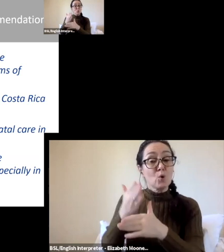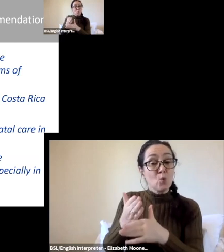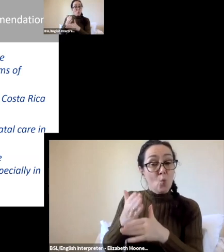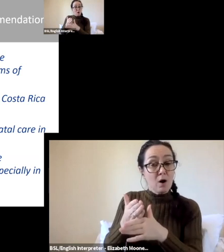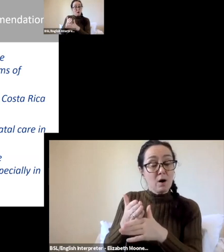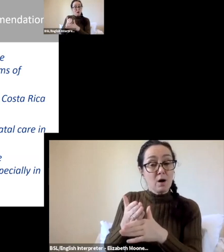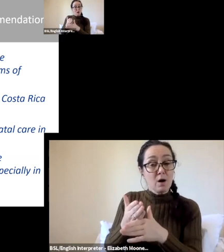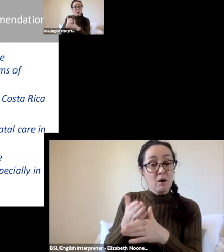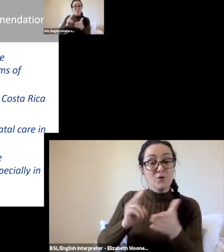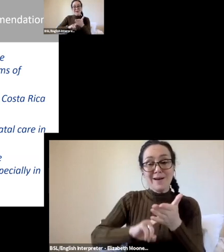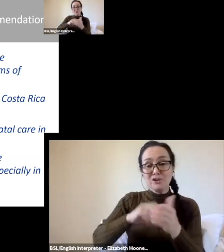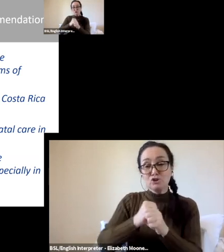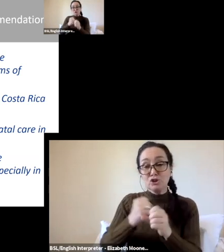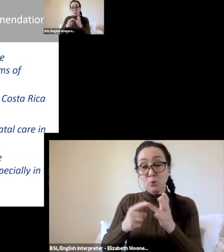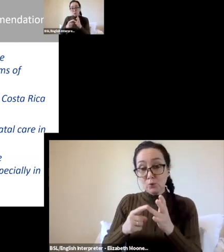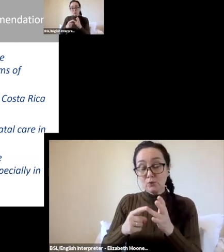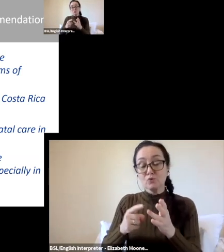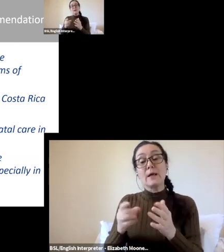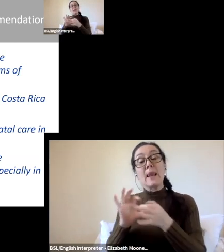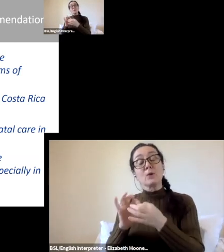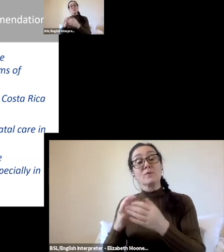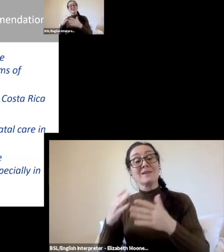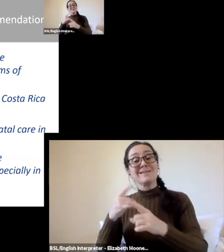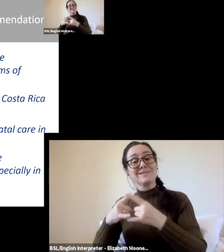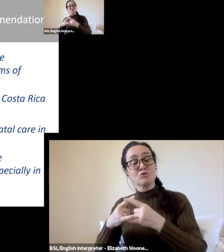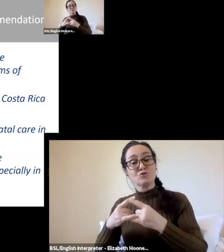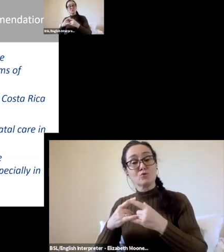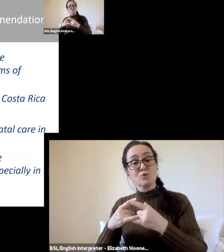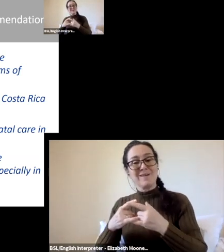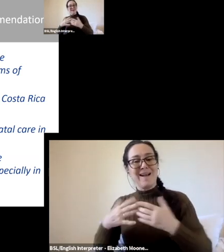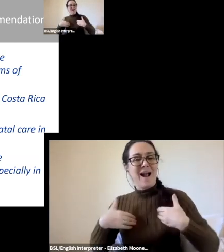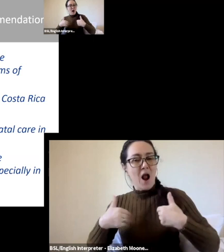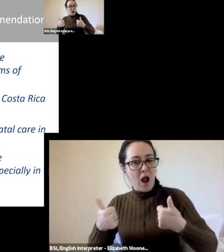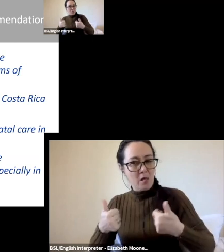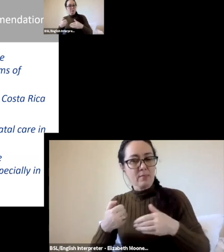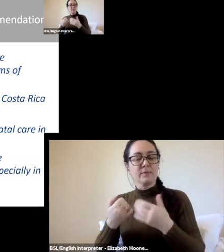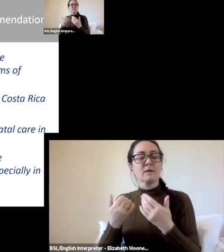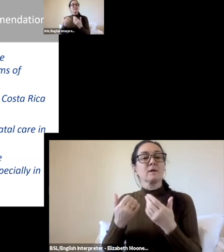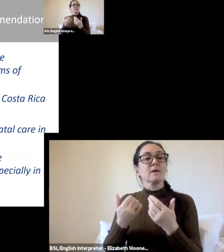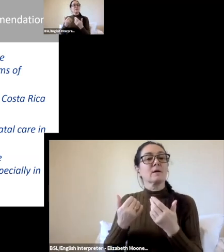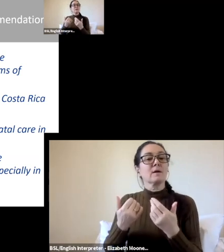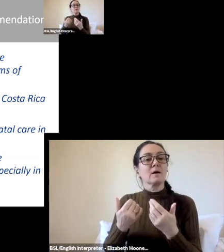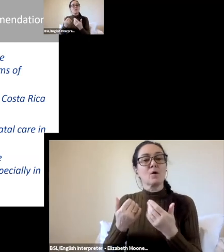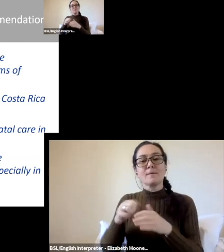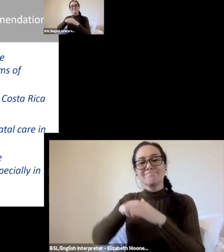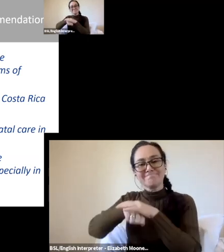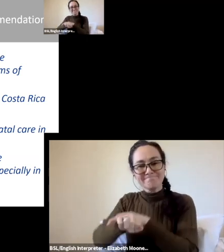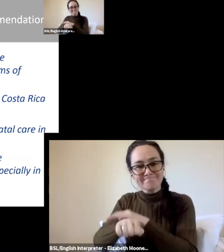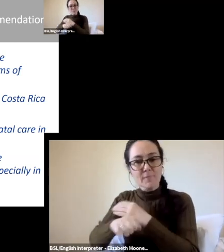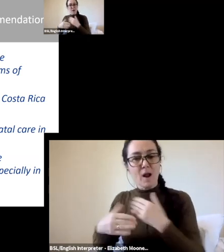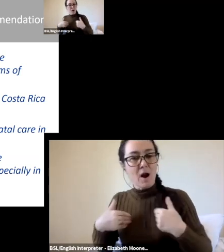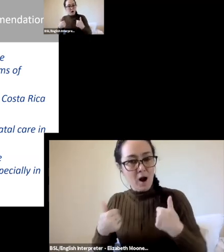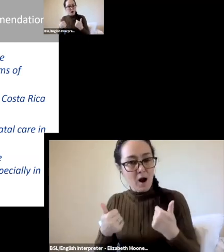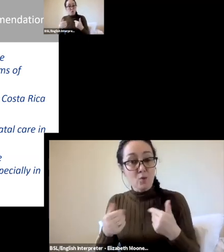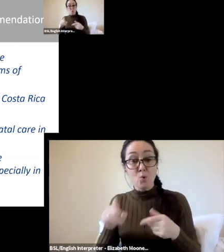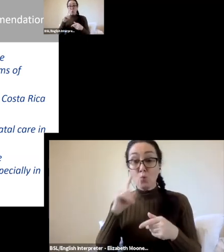reproductive health, there was an increase of women receiving prenatal care. Or, for example, of something that